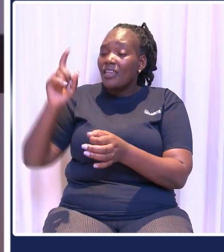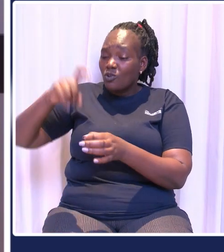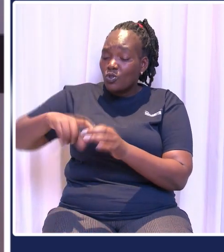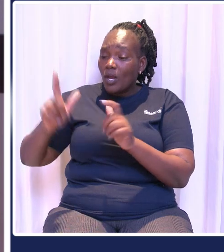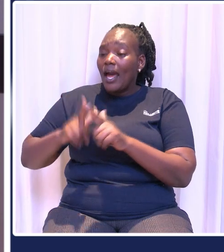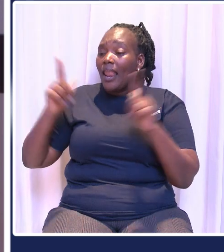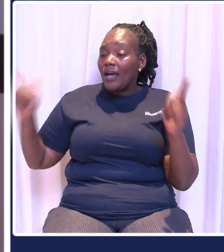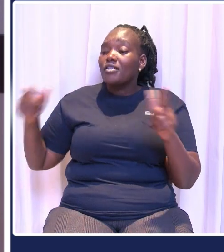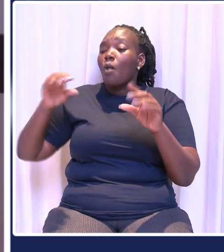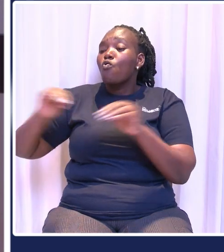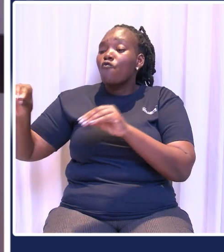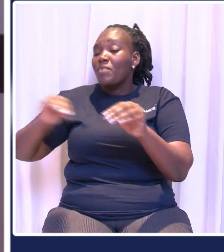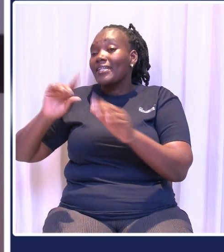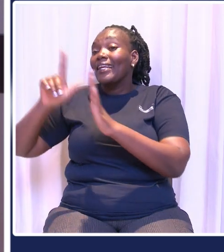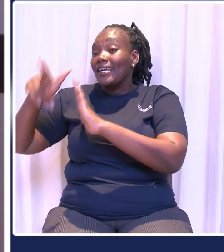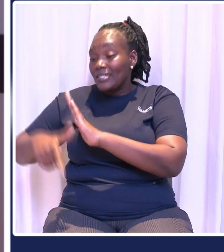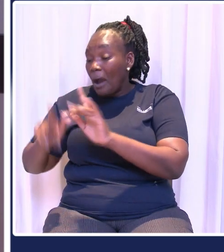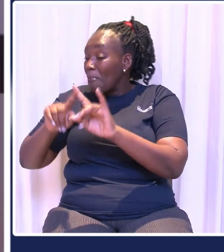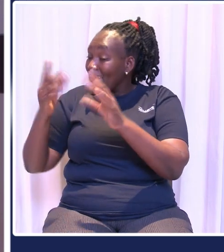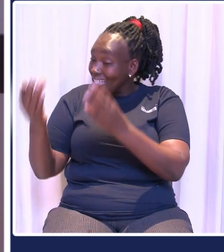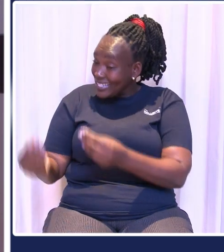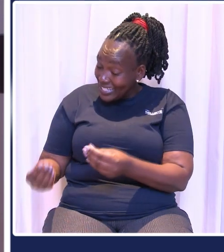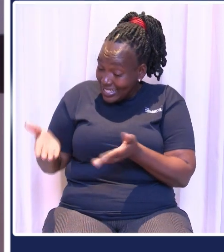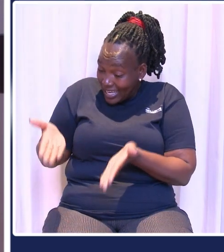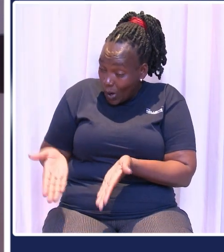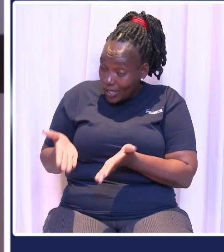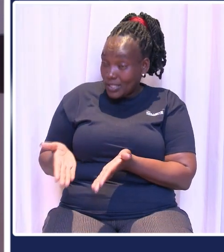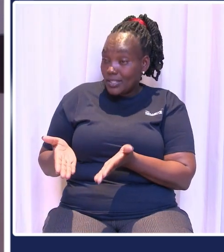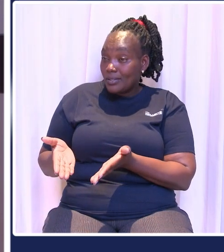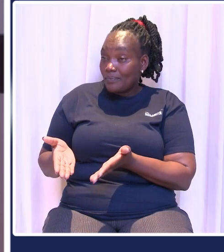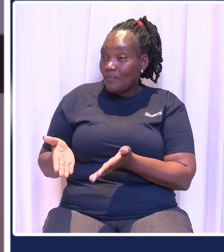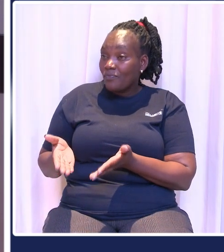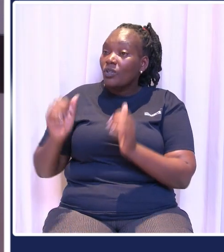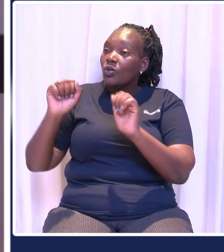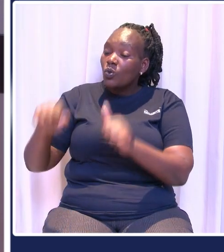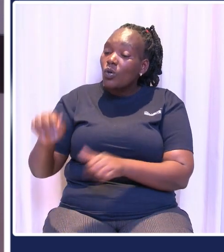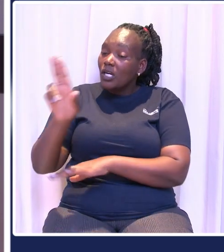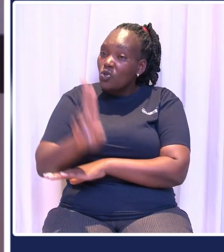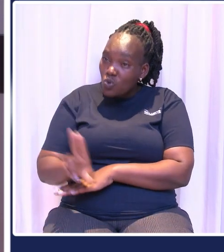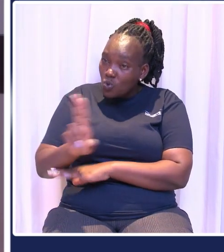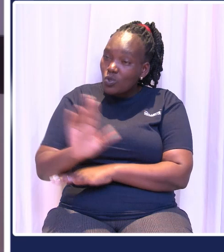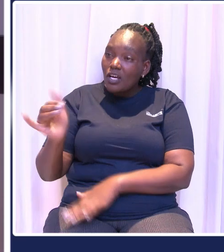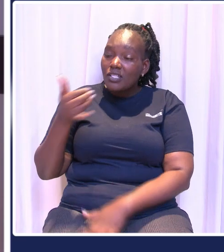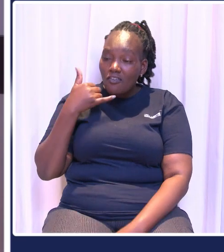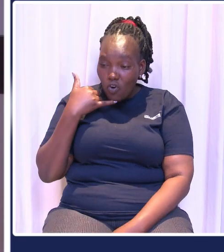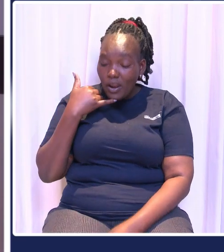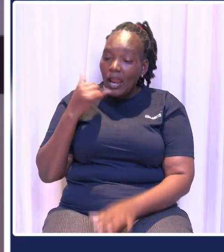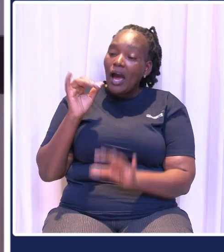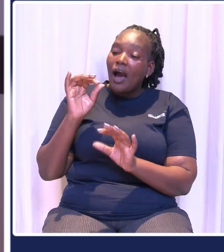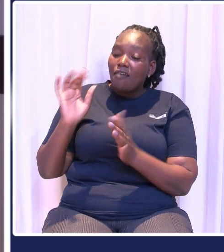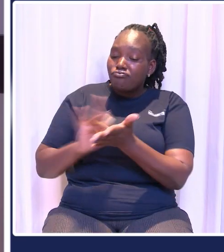larger movement afterwards. But it's easy nowadays. You can use a cell phone, a